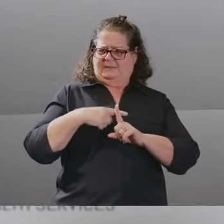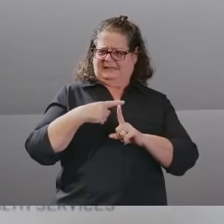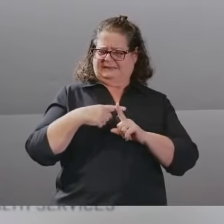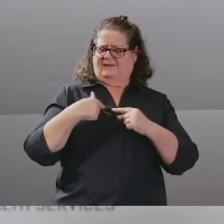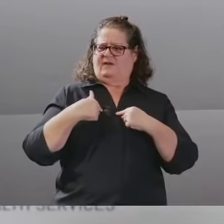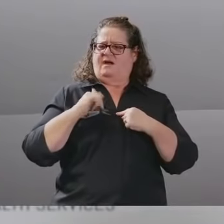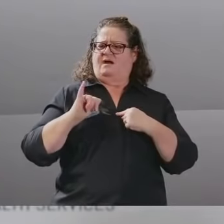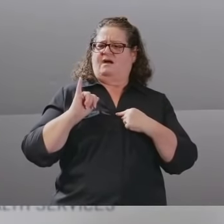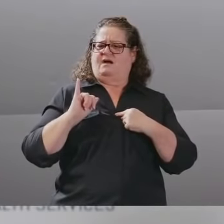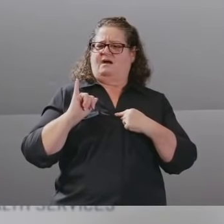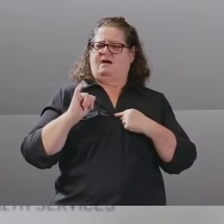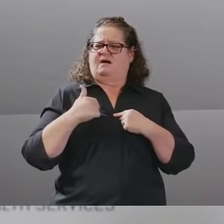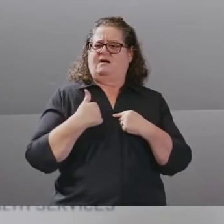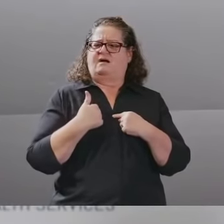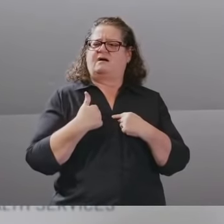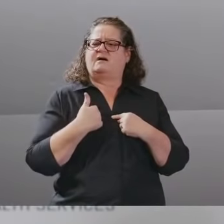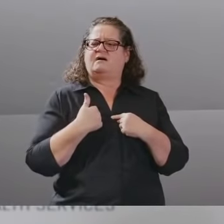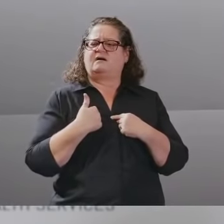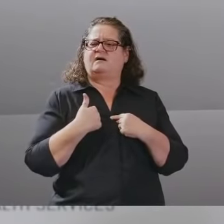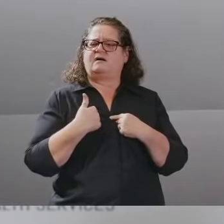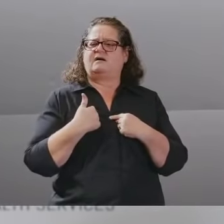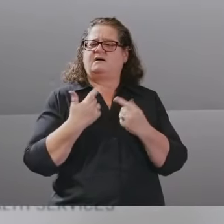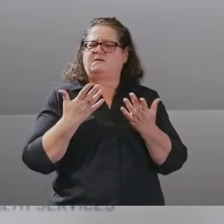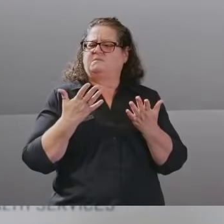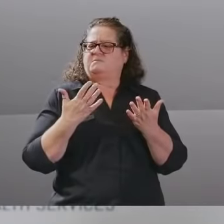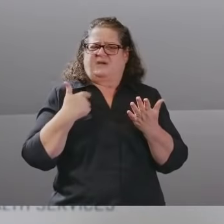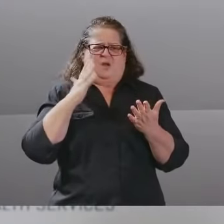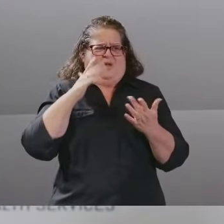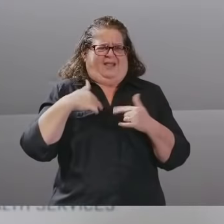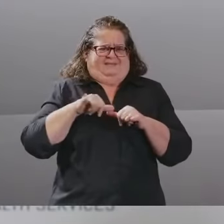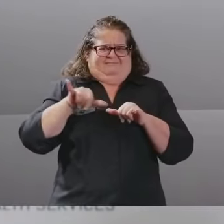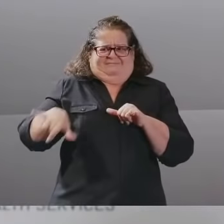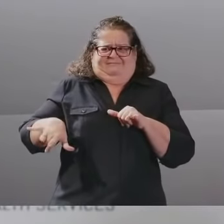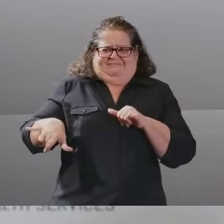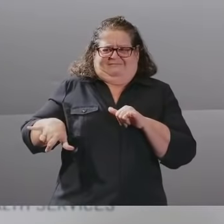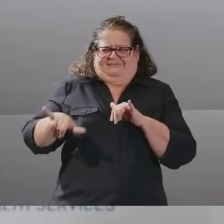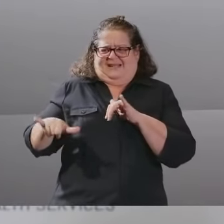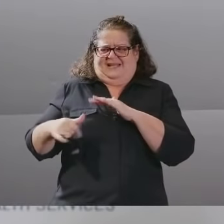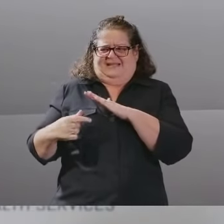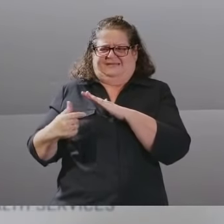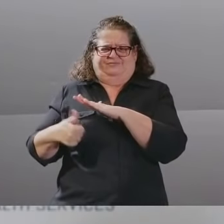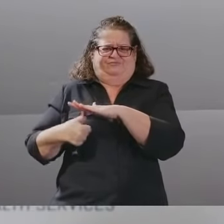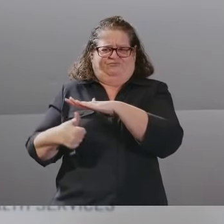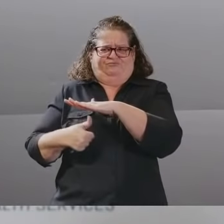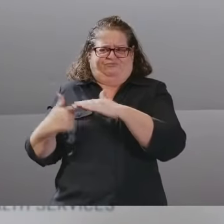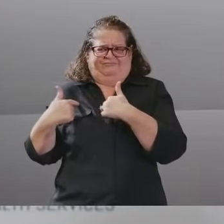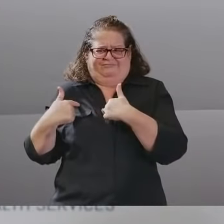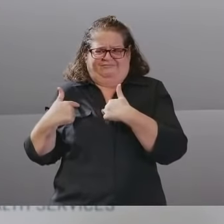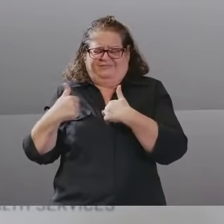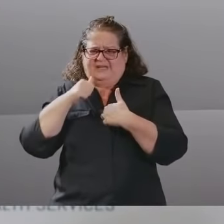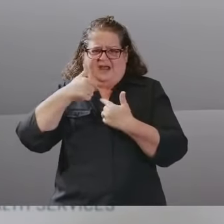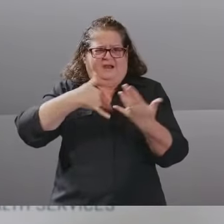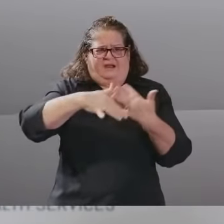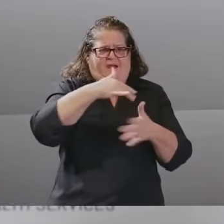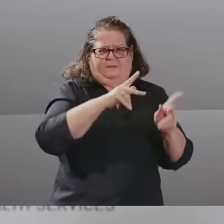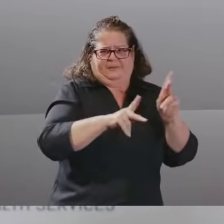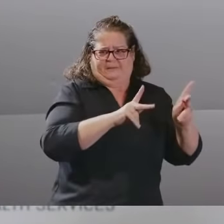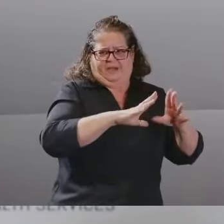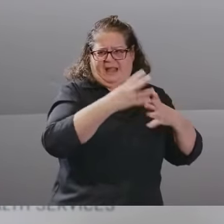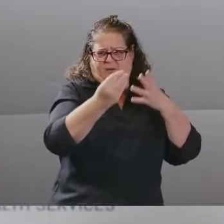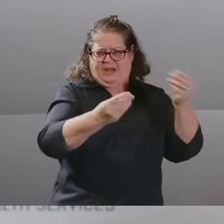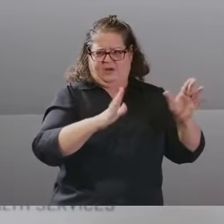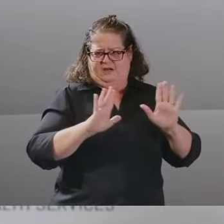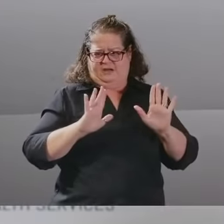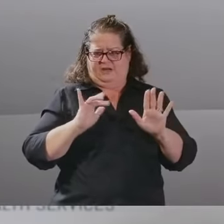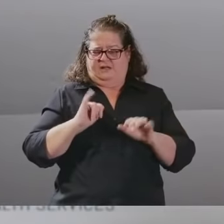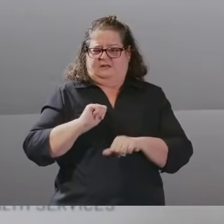exposed to the virus in a significant way, that they would quarantine. We just want to give them a way to know that. And to me, I know